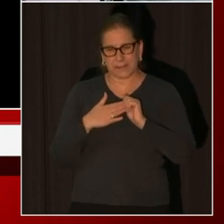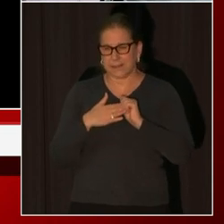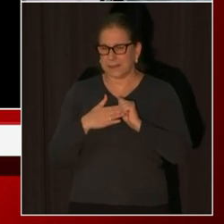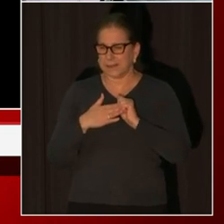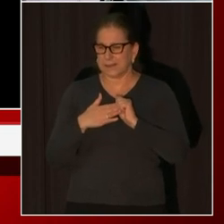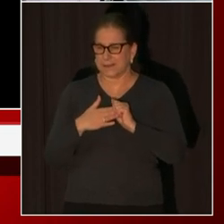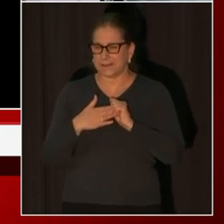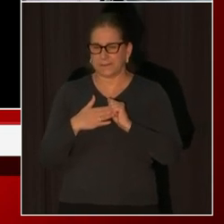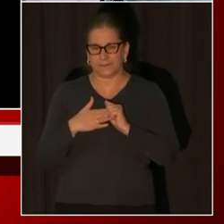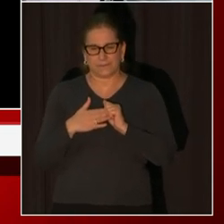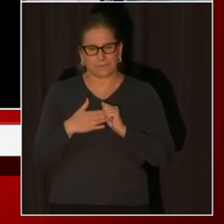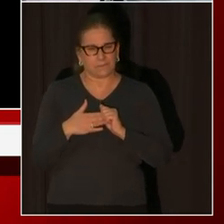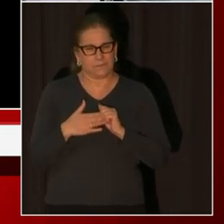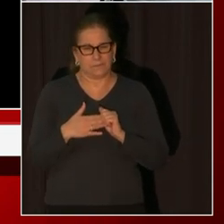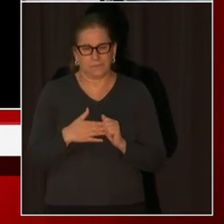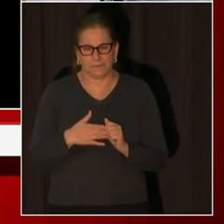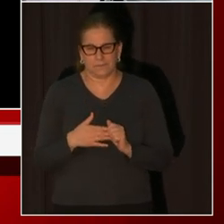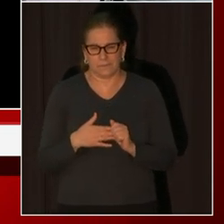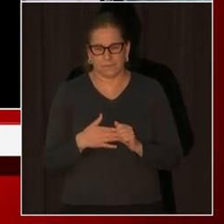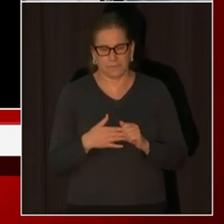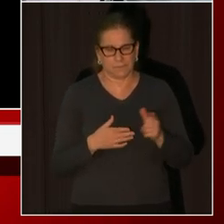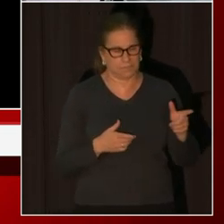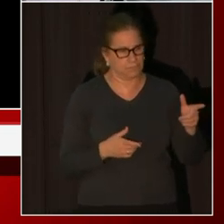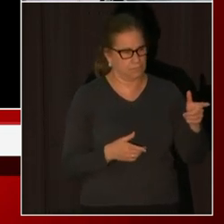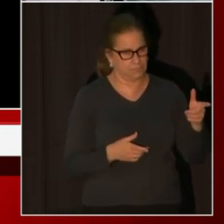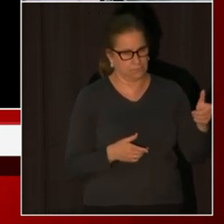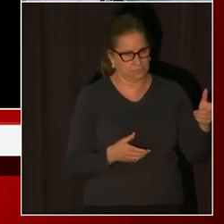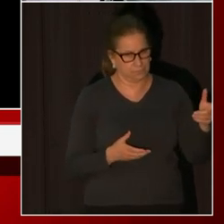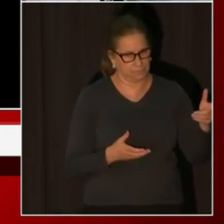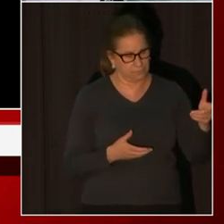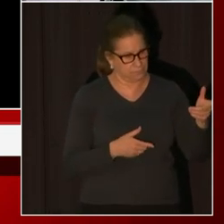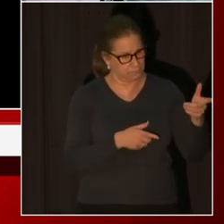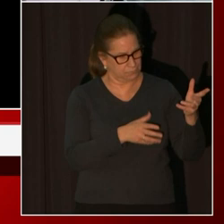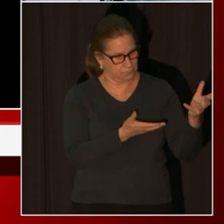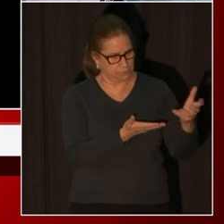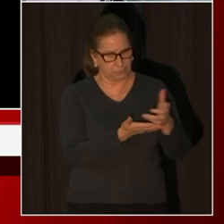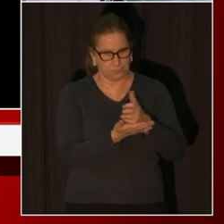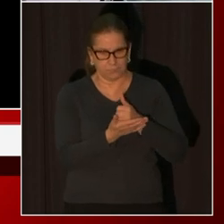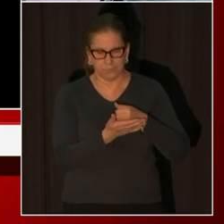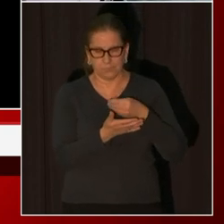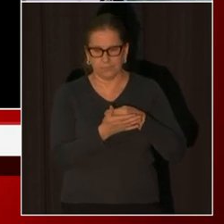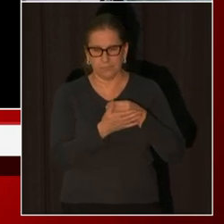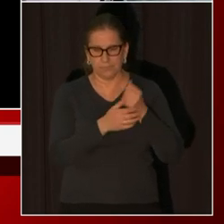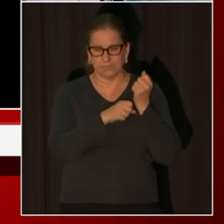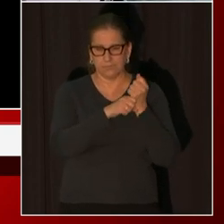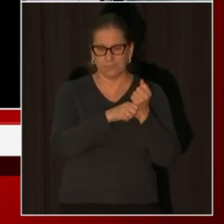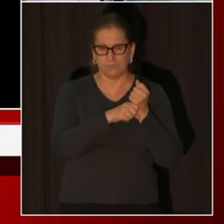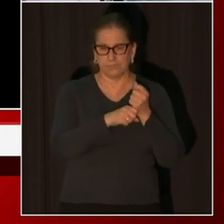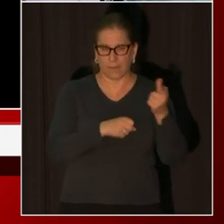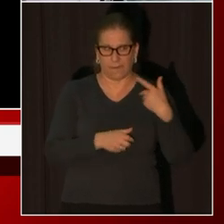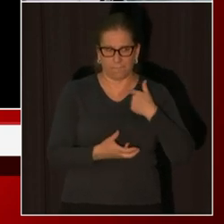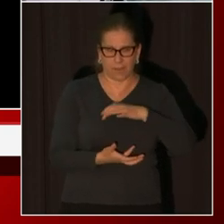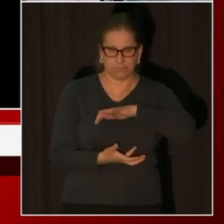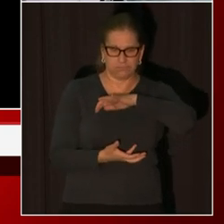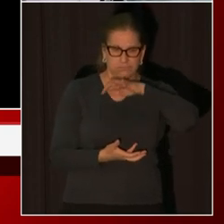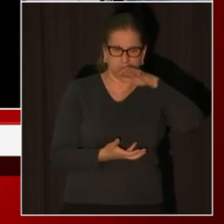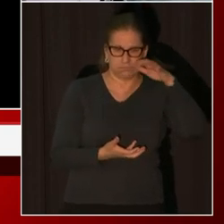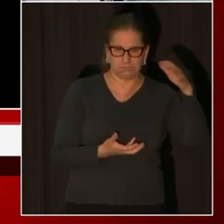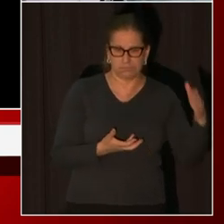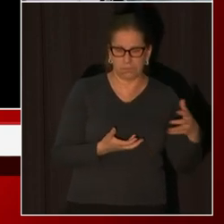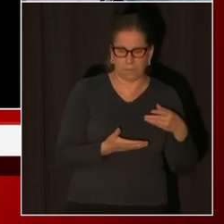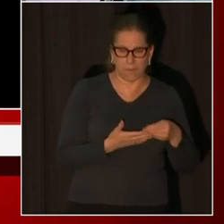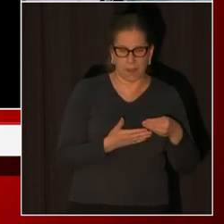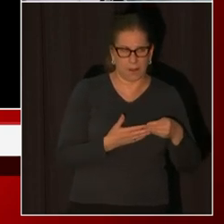excess revenue generated from the ballpark to pay off the bonds related to the ballpark faster. So we would pay them